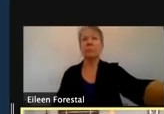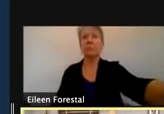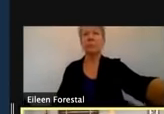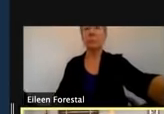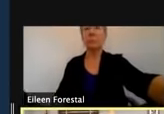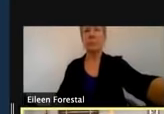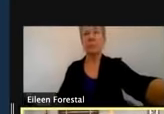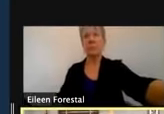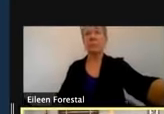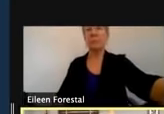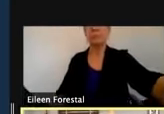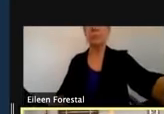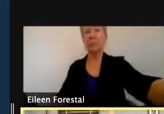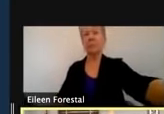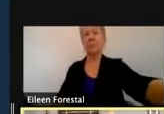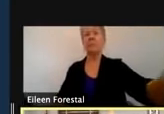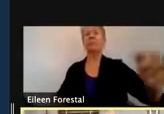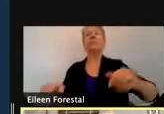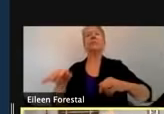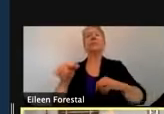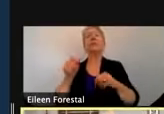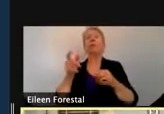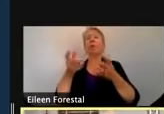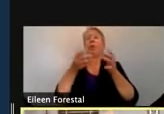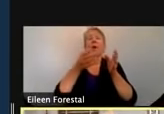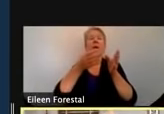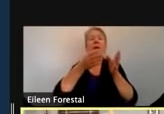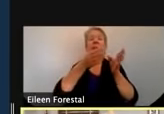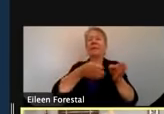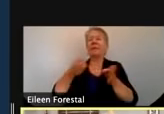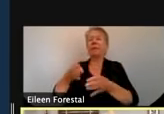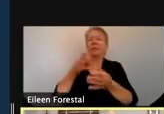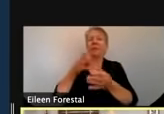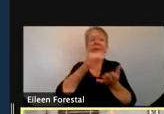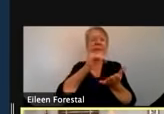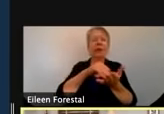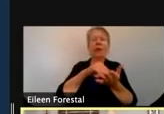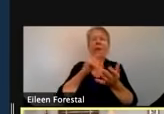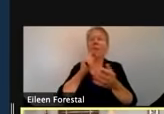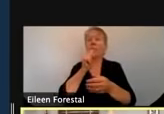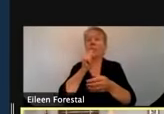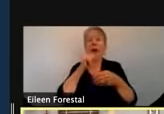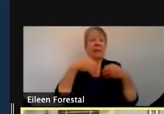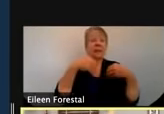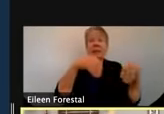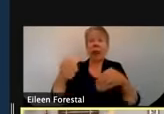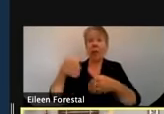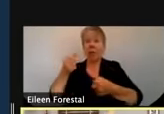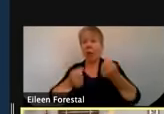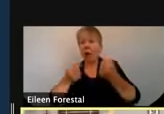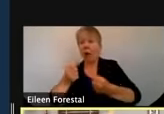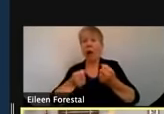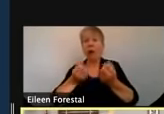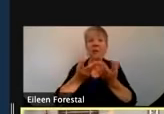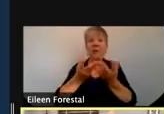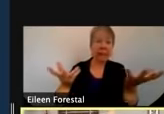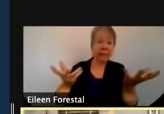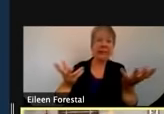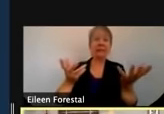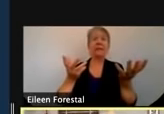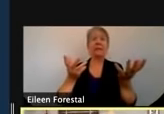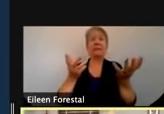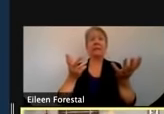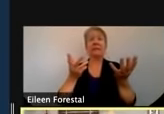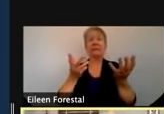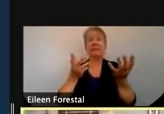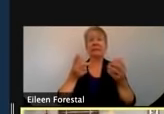of used cars and renewing registrations that expired pre-COVID. Both of these are appointment